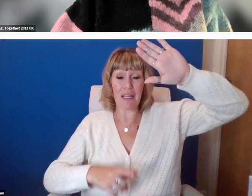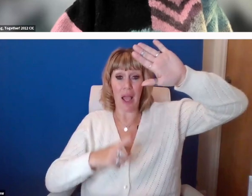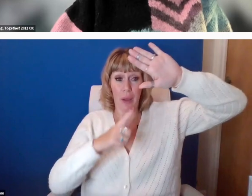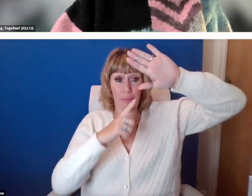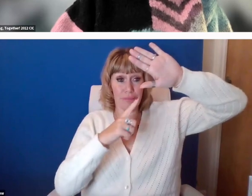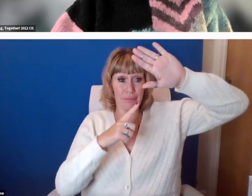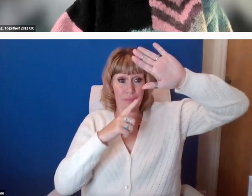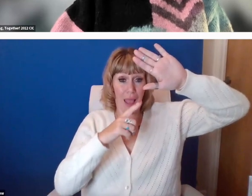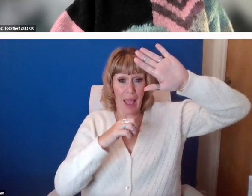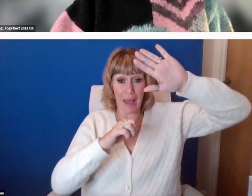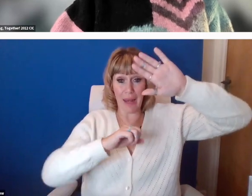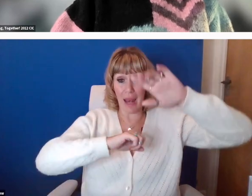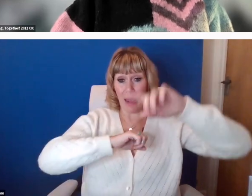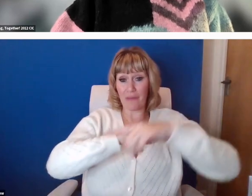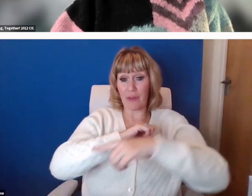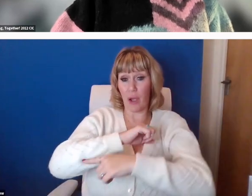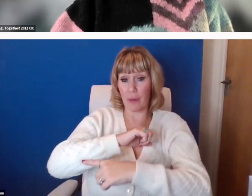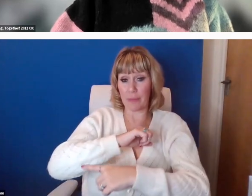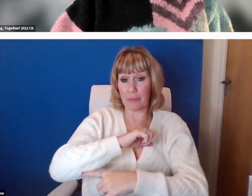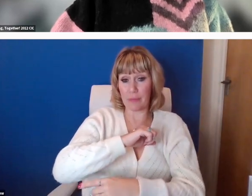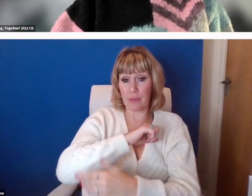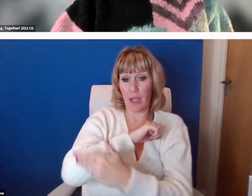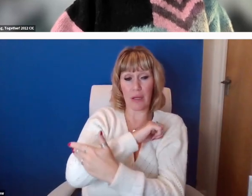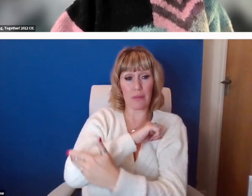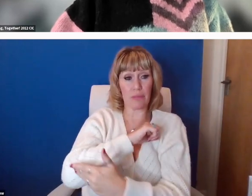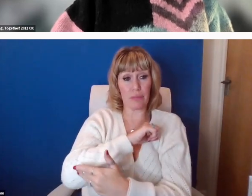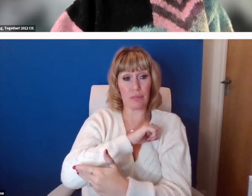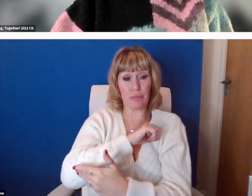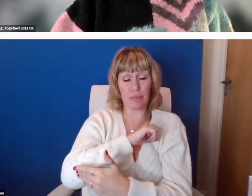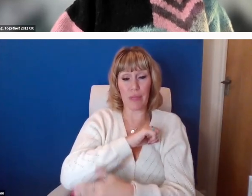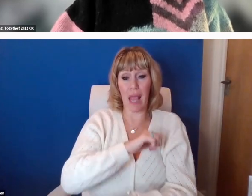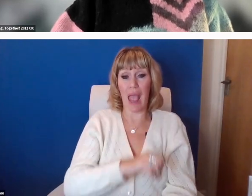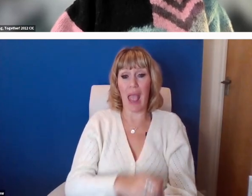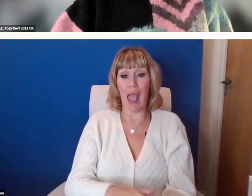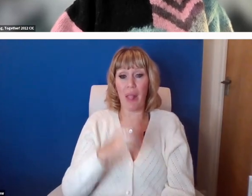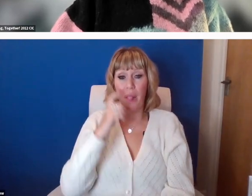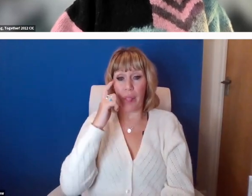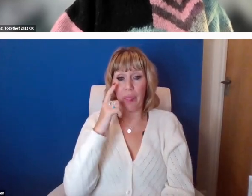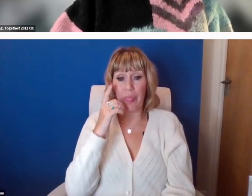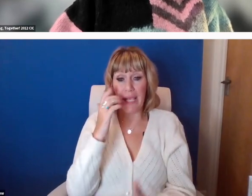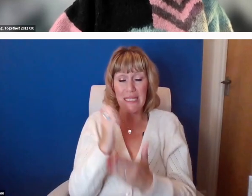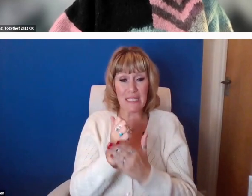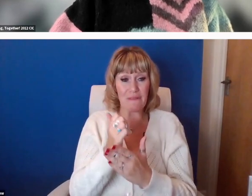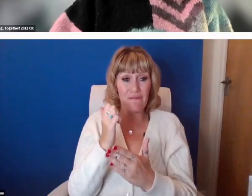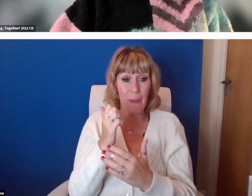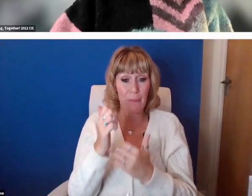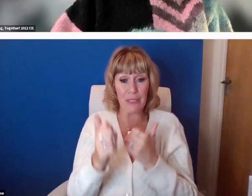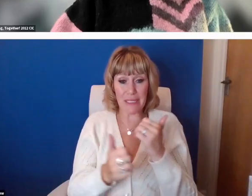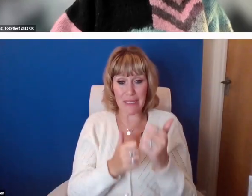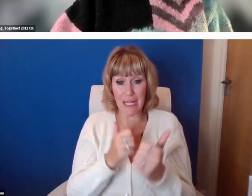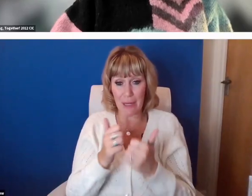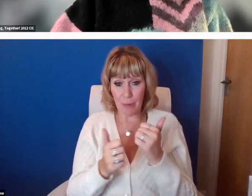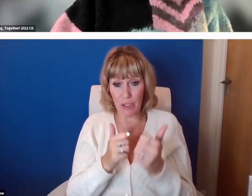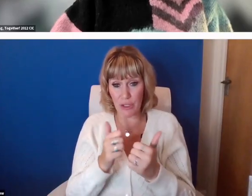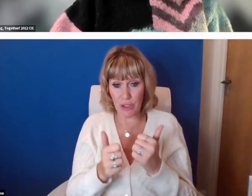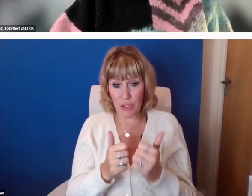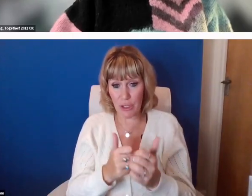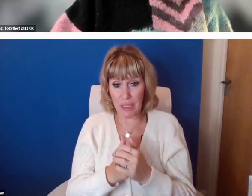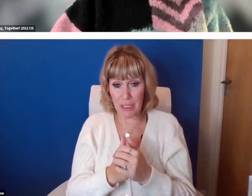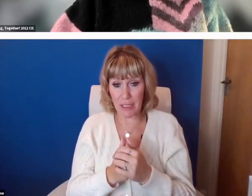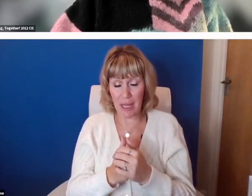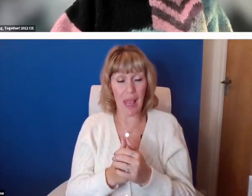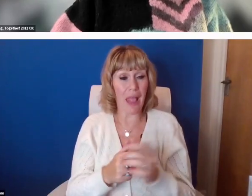just below her elbow. I think it's just a fabulous celebration. And again, that's what so many of these